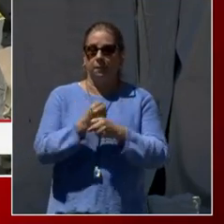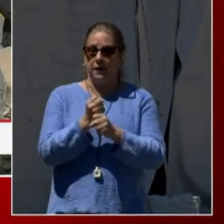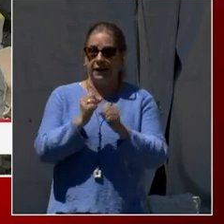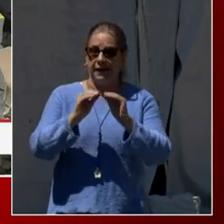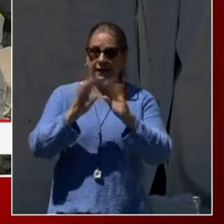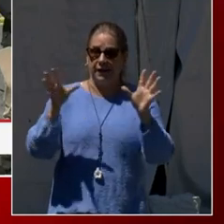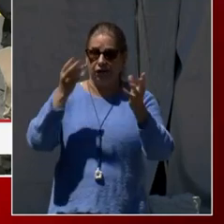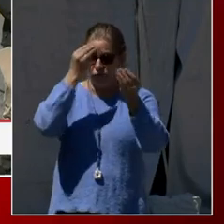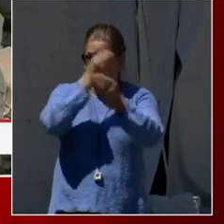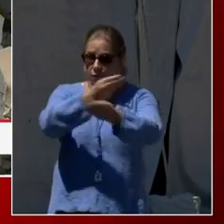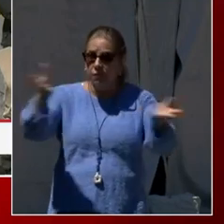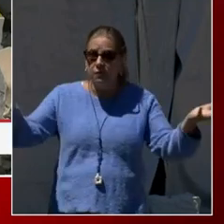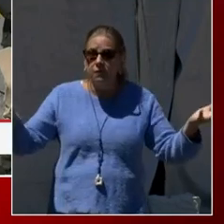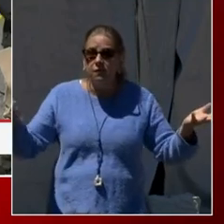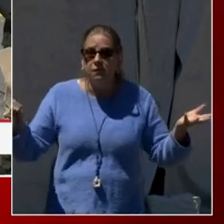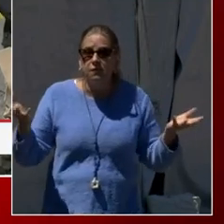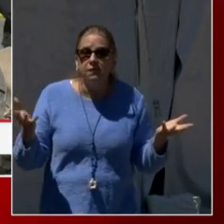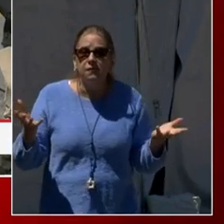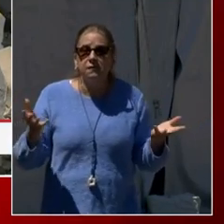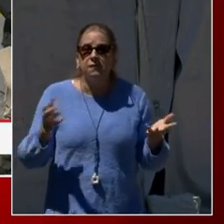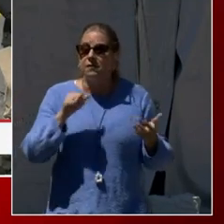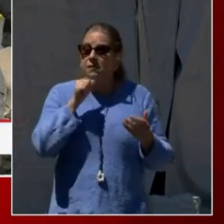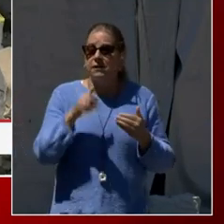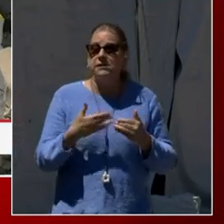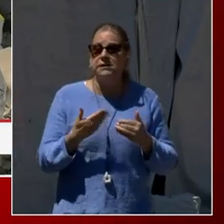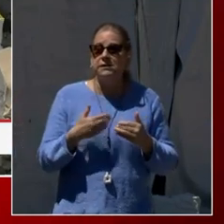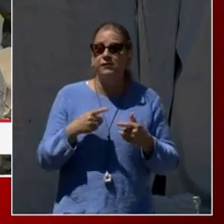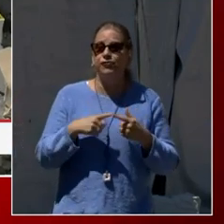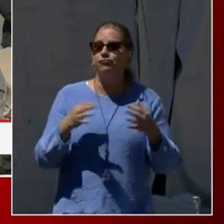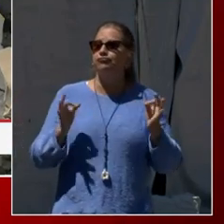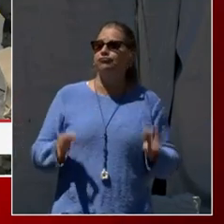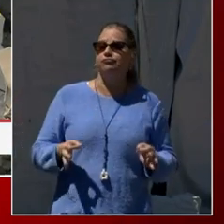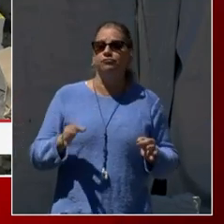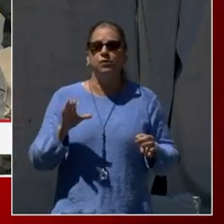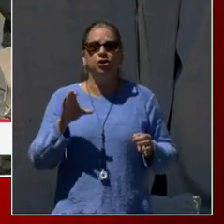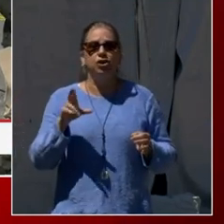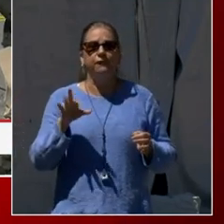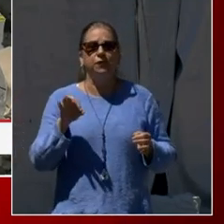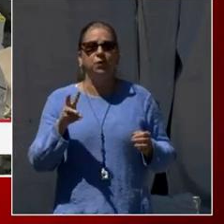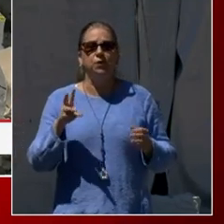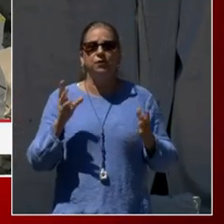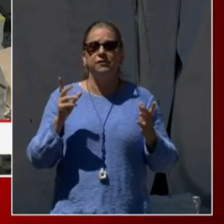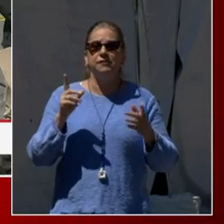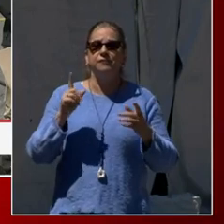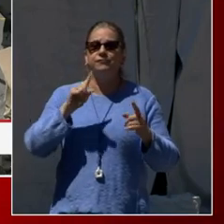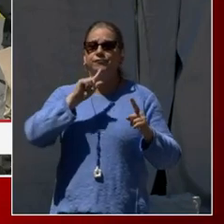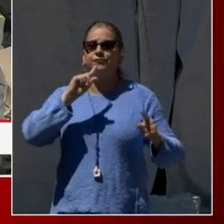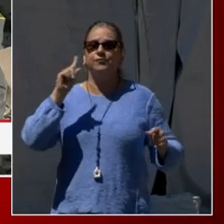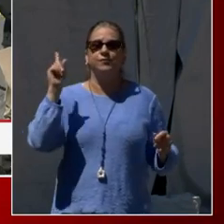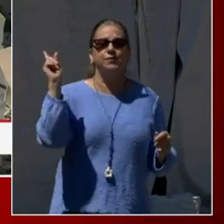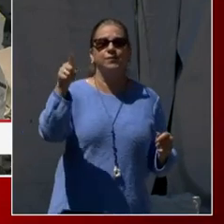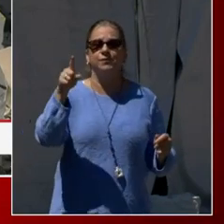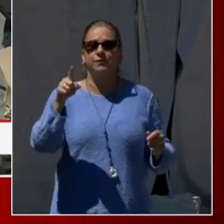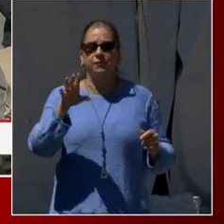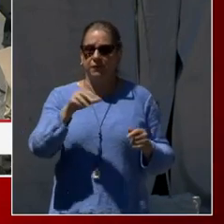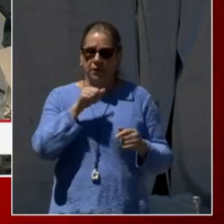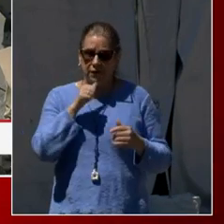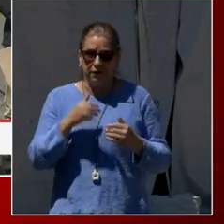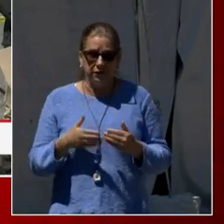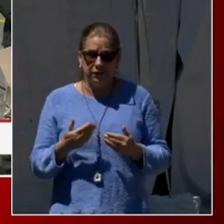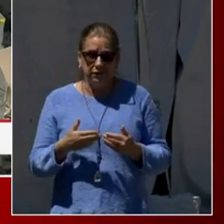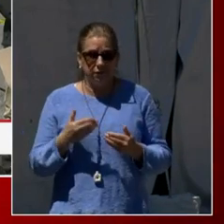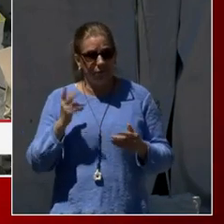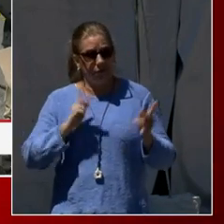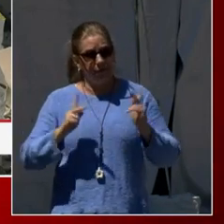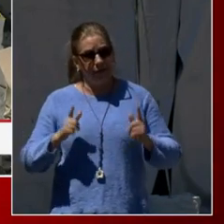a decision that we take lightly. This is an inconvenient decision for many of the people who live here and work here in the District